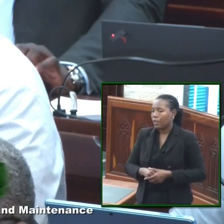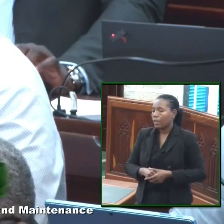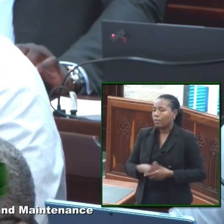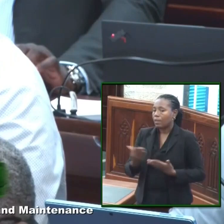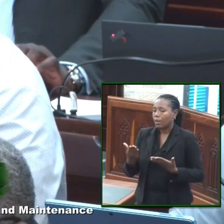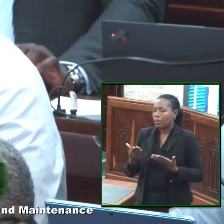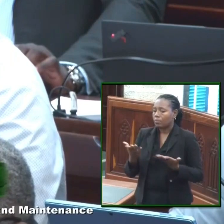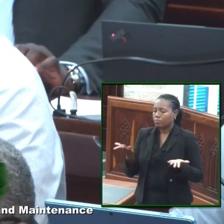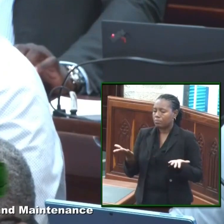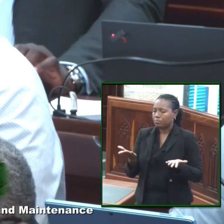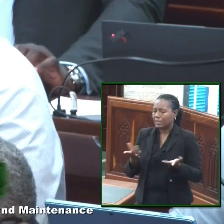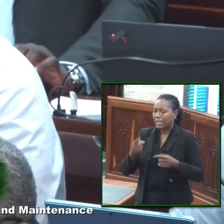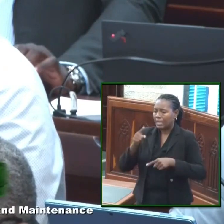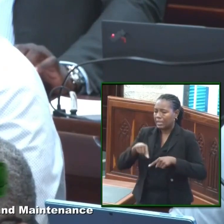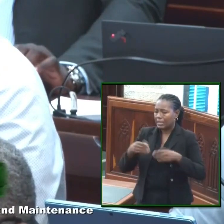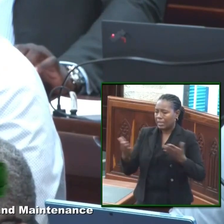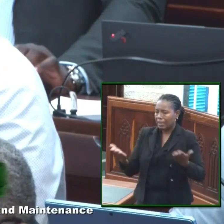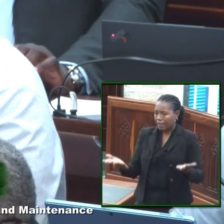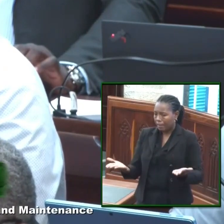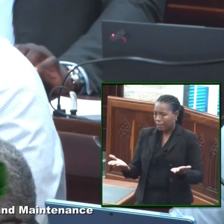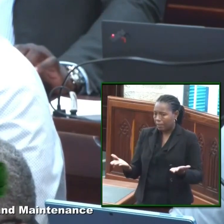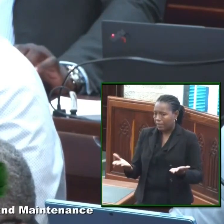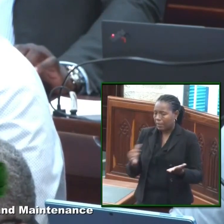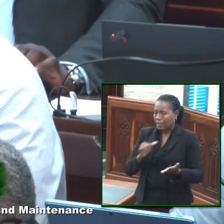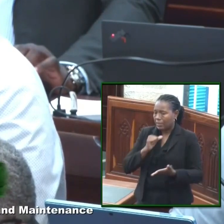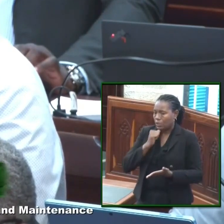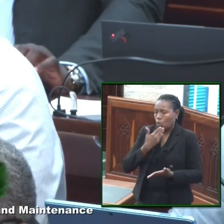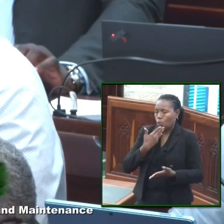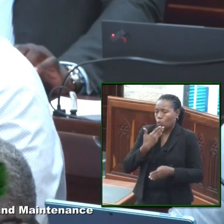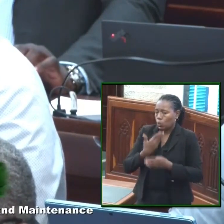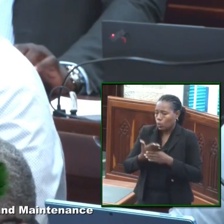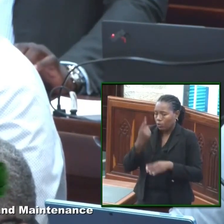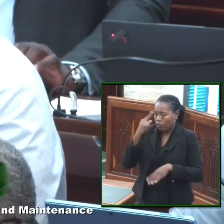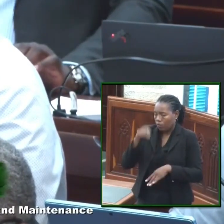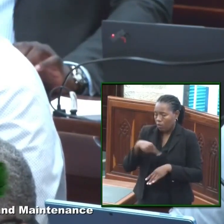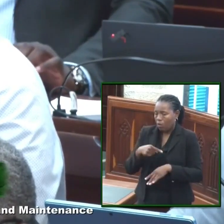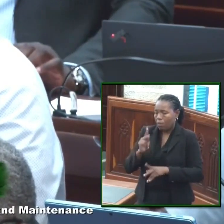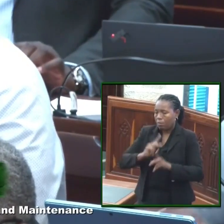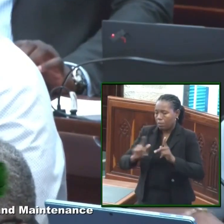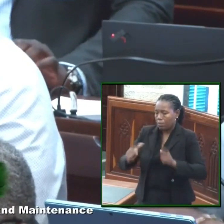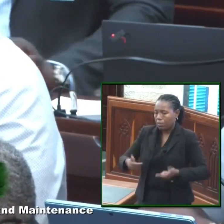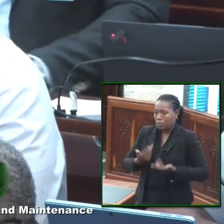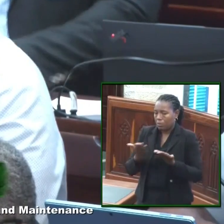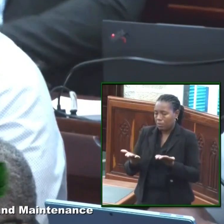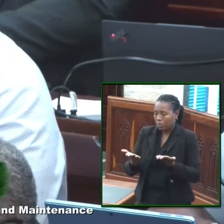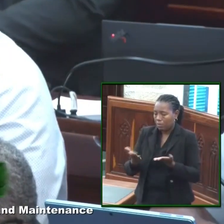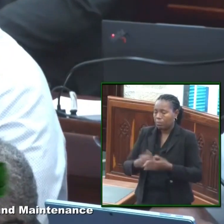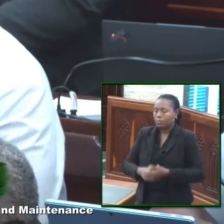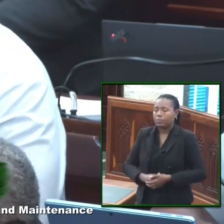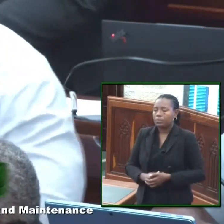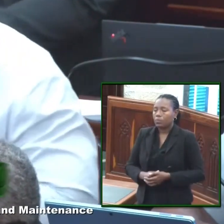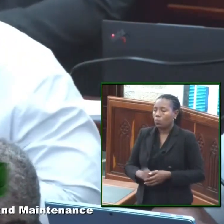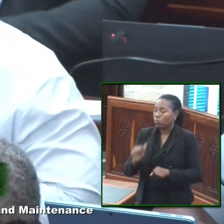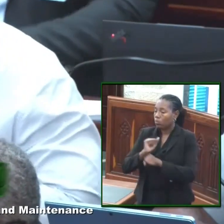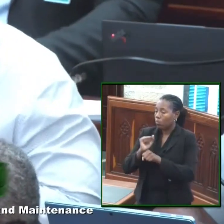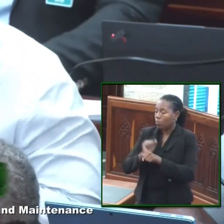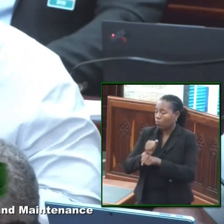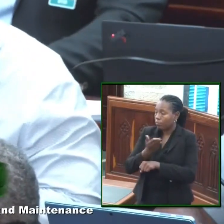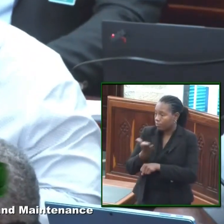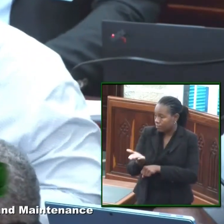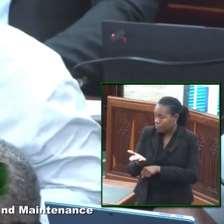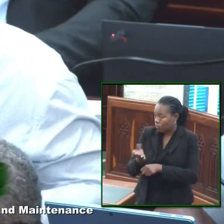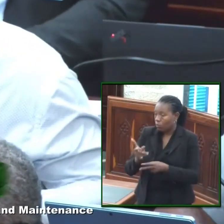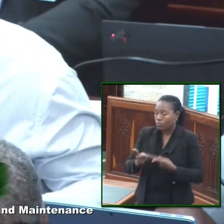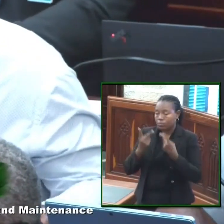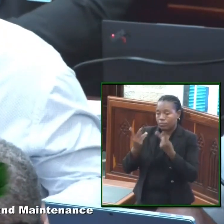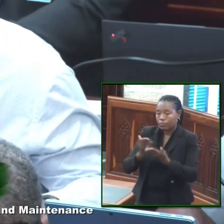conditions that are not conducive for proper occupancy, and will also alert us to areas where we need to